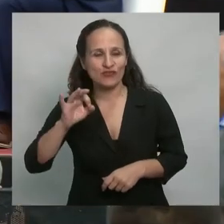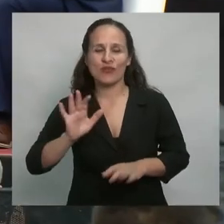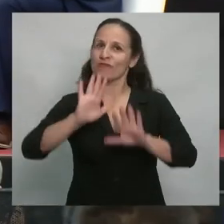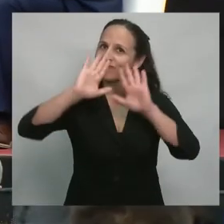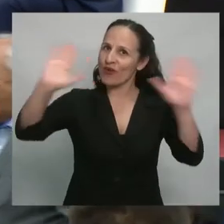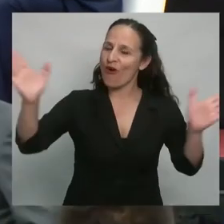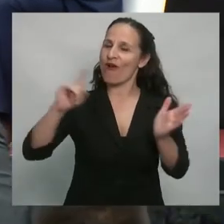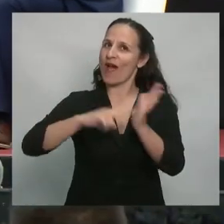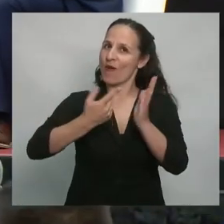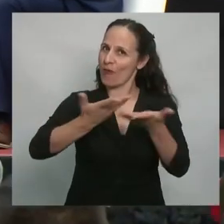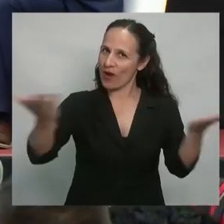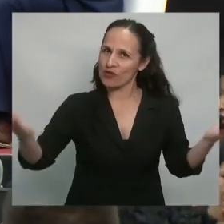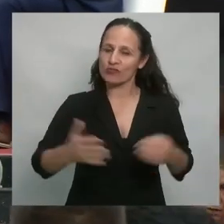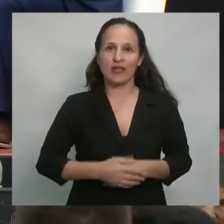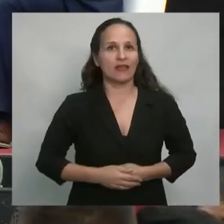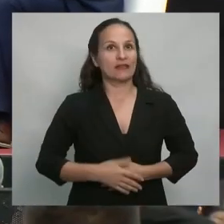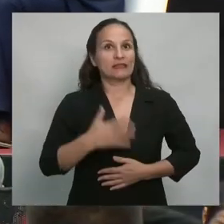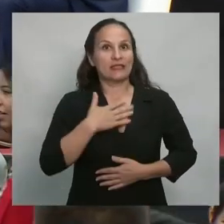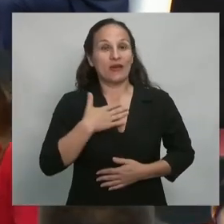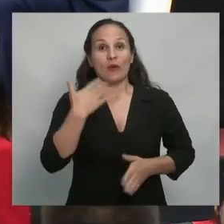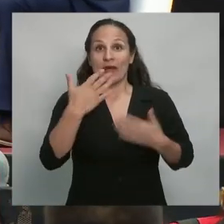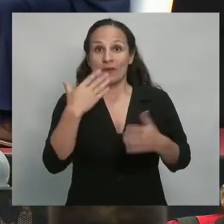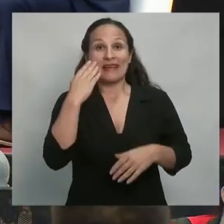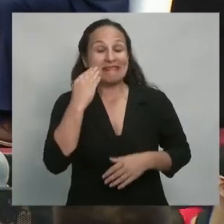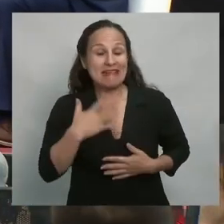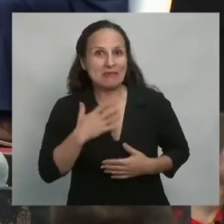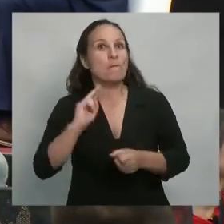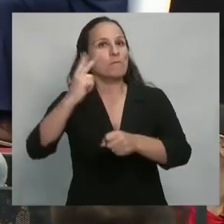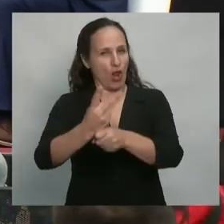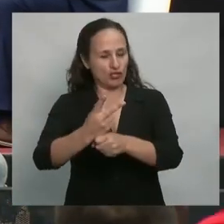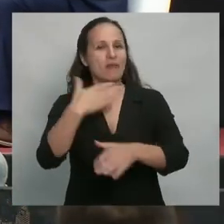speak to you in English. Next time in Spanish, I hope.